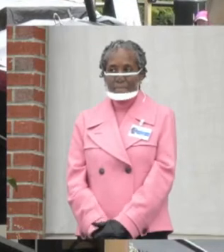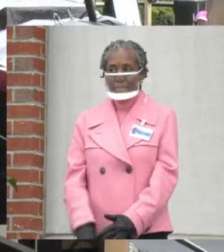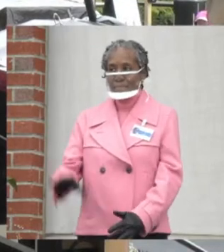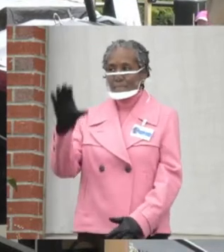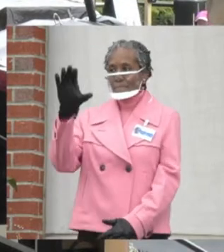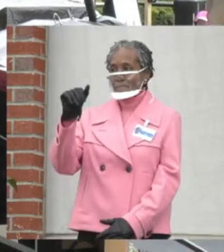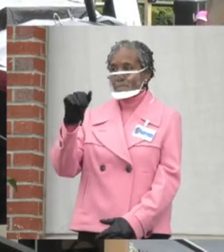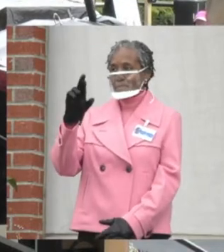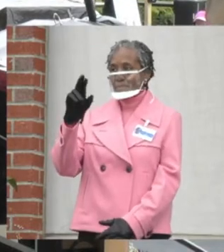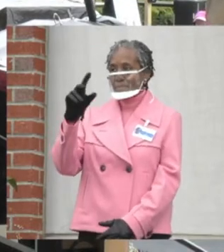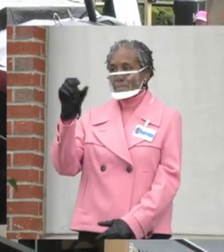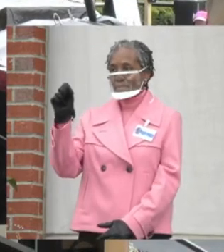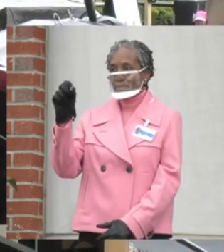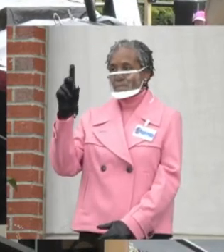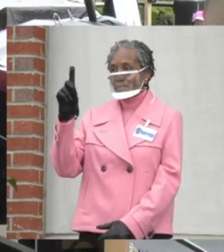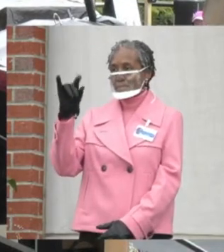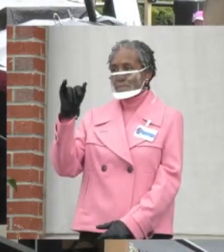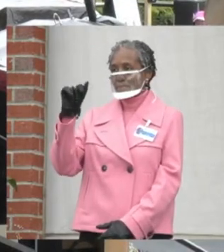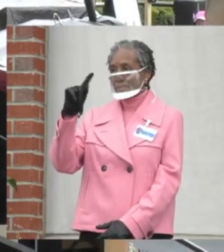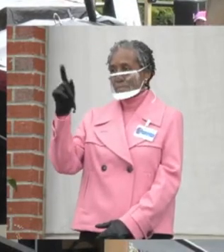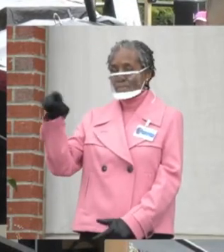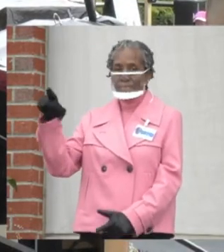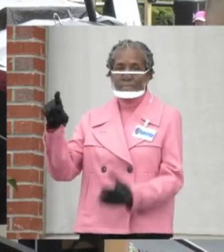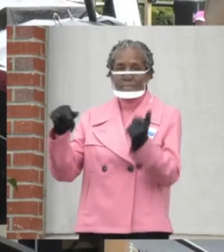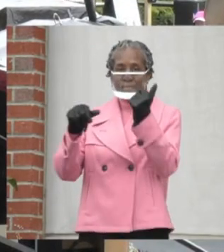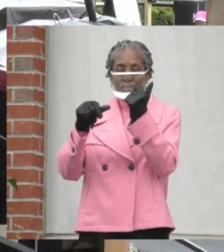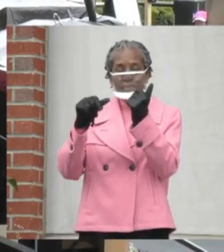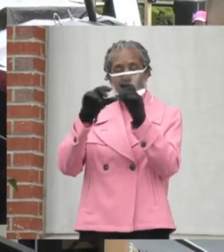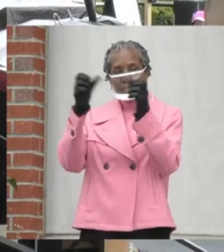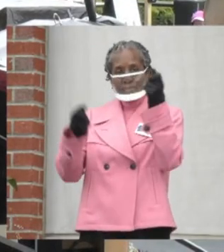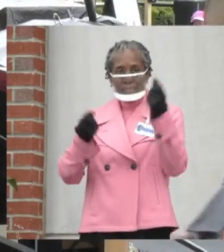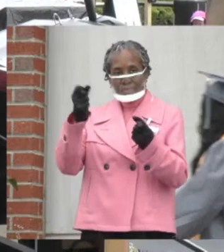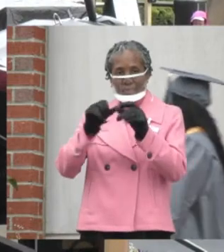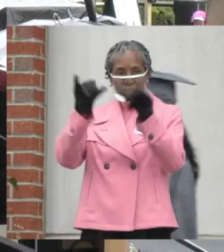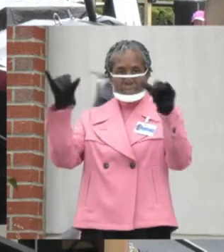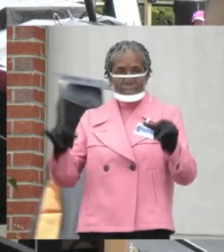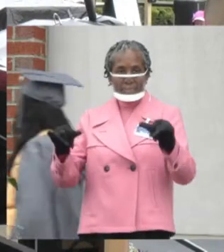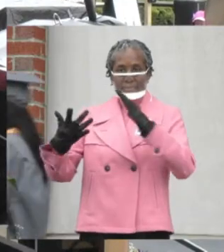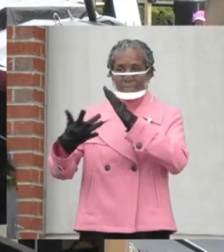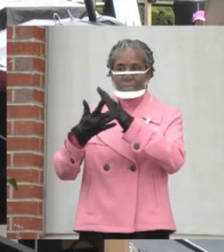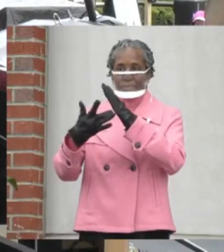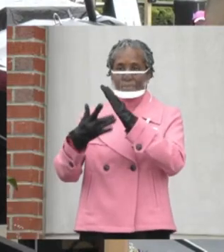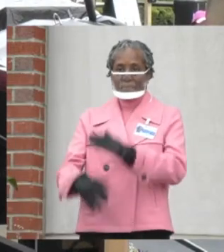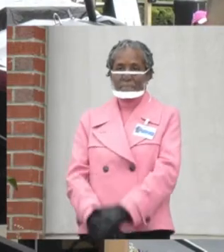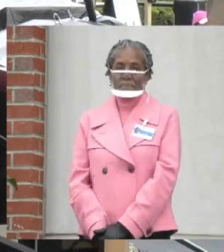Carlos Brenes Diaz, Automotive Systems Technology.